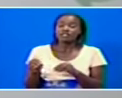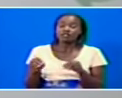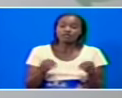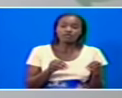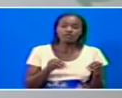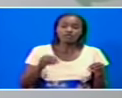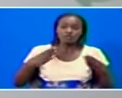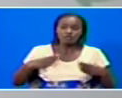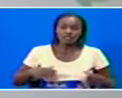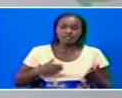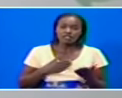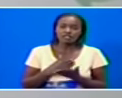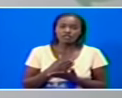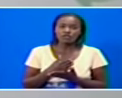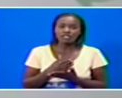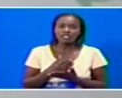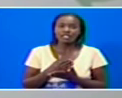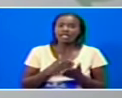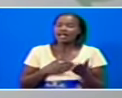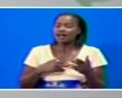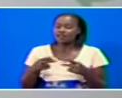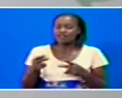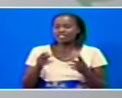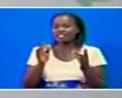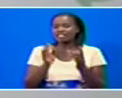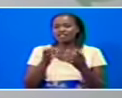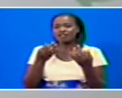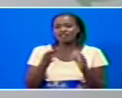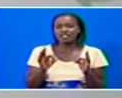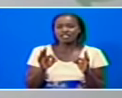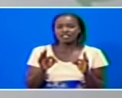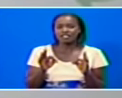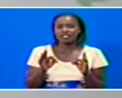persons ensures at the very least three objectives.